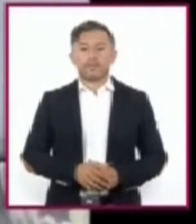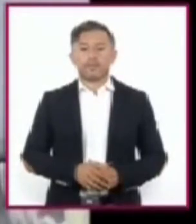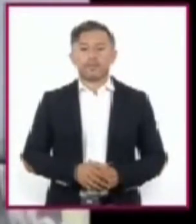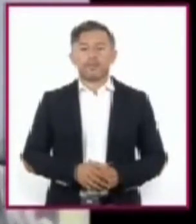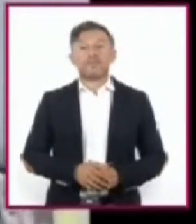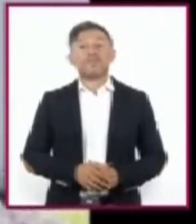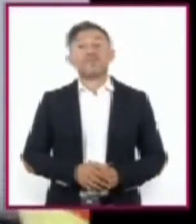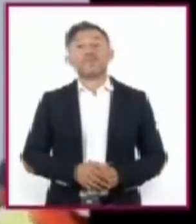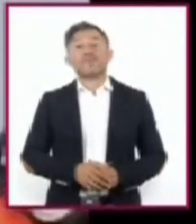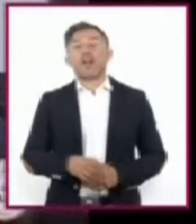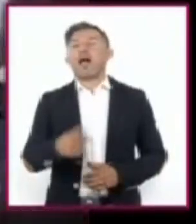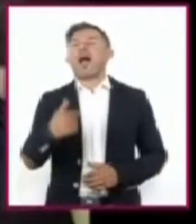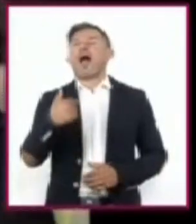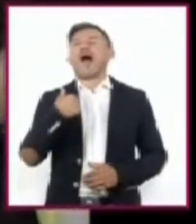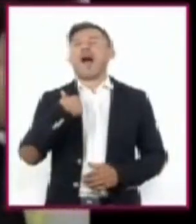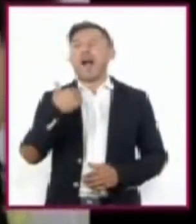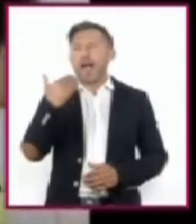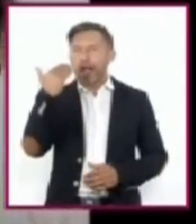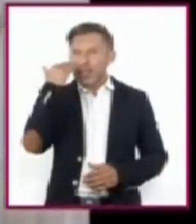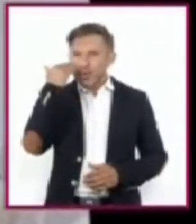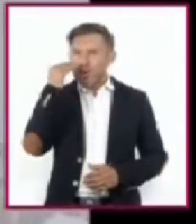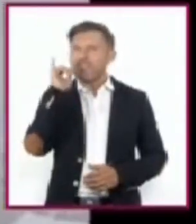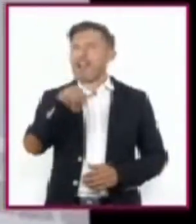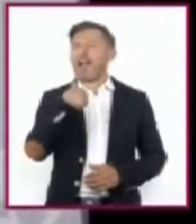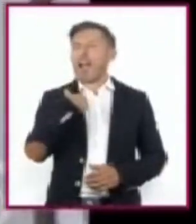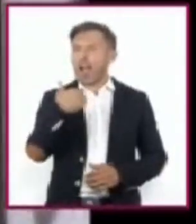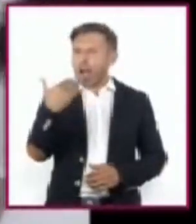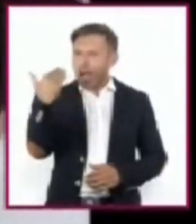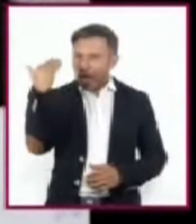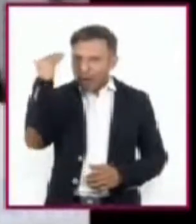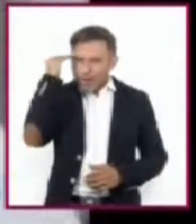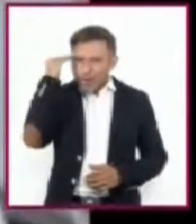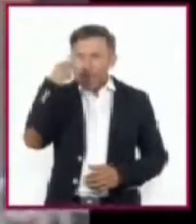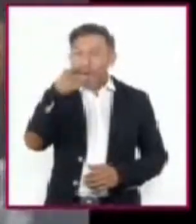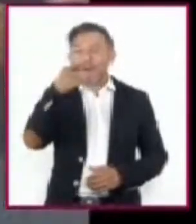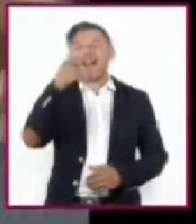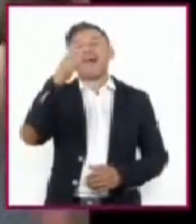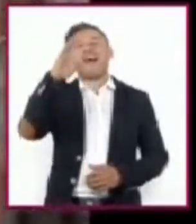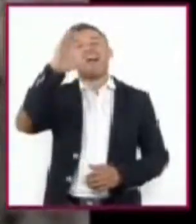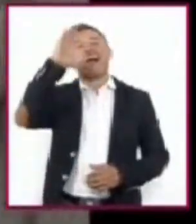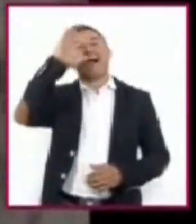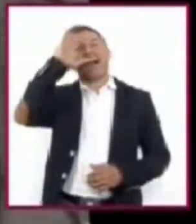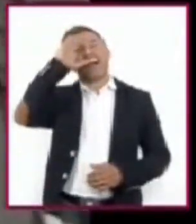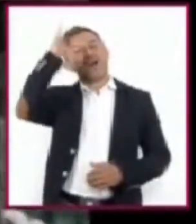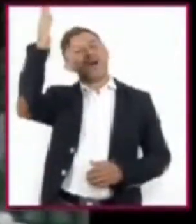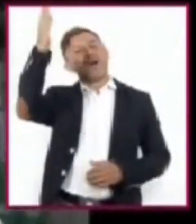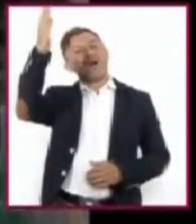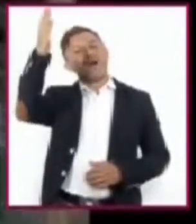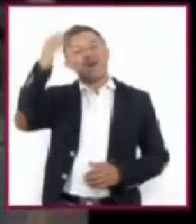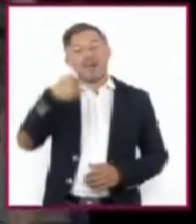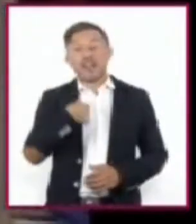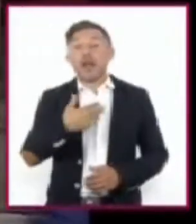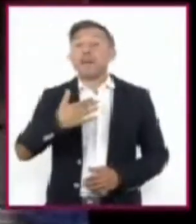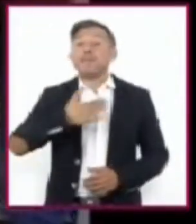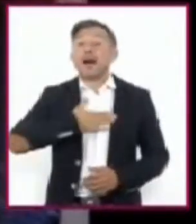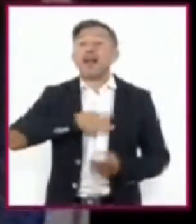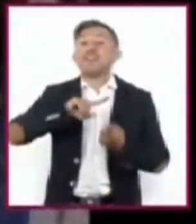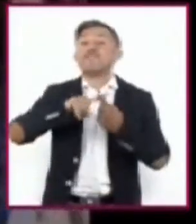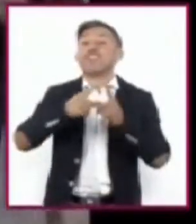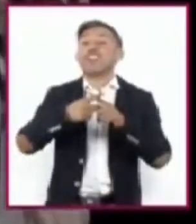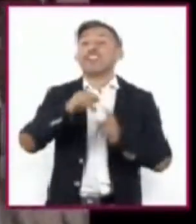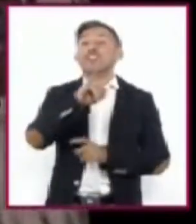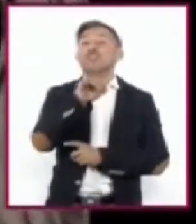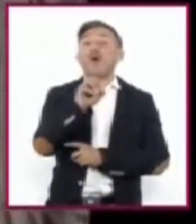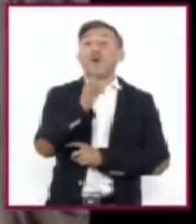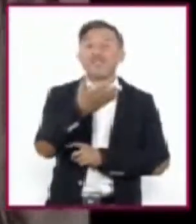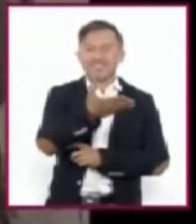I knew it! I knew it! Bill, hello. Bill, this is my friend Joe. Joe,